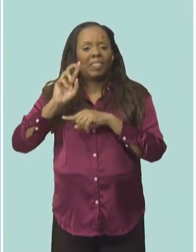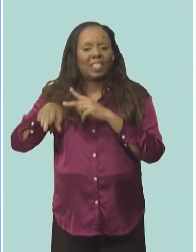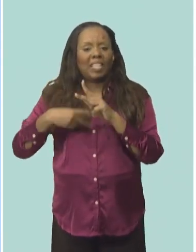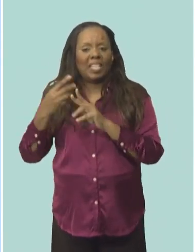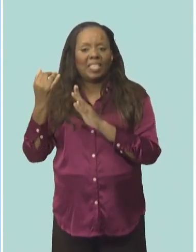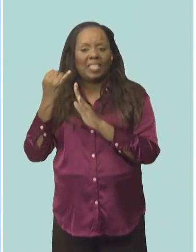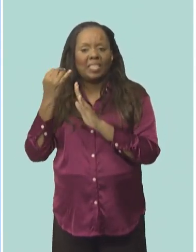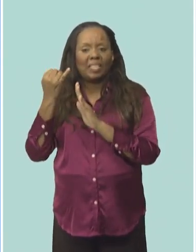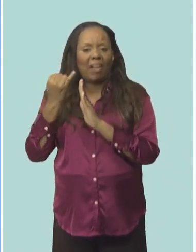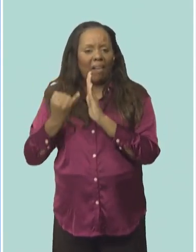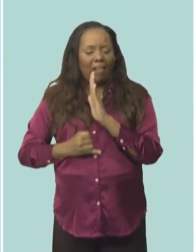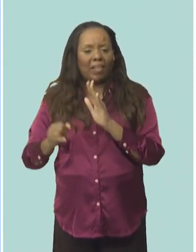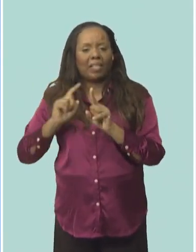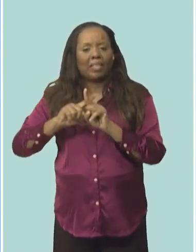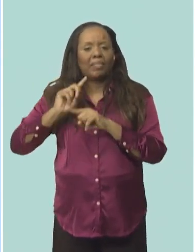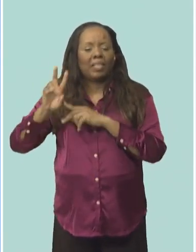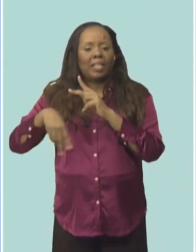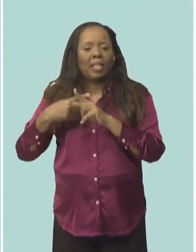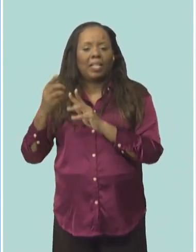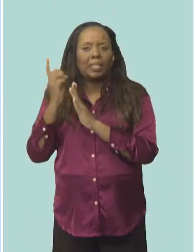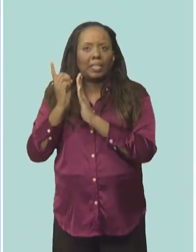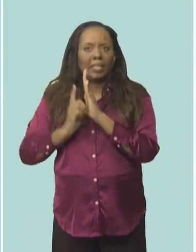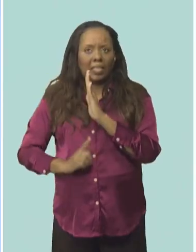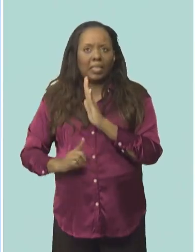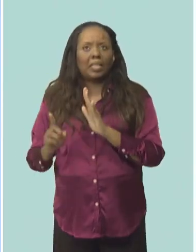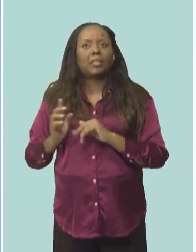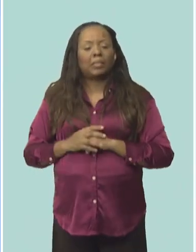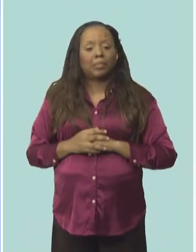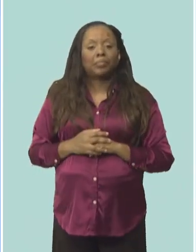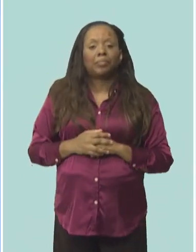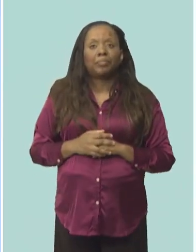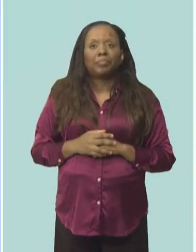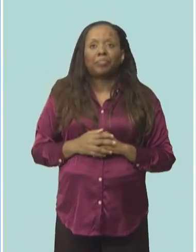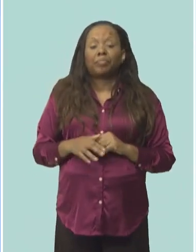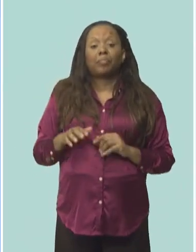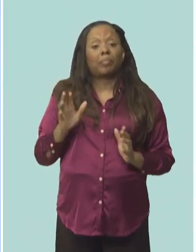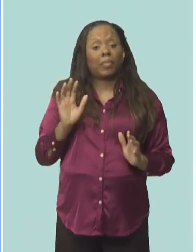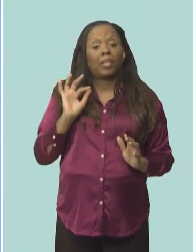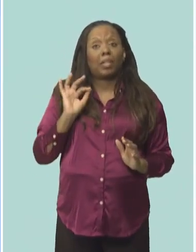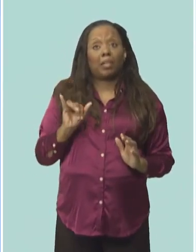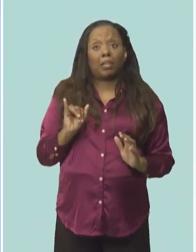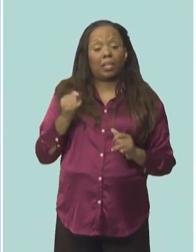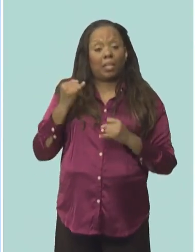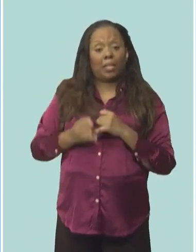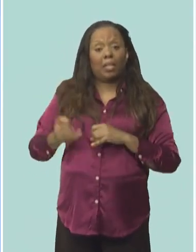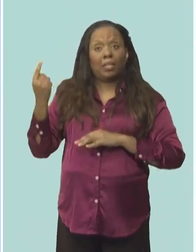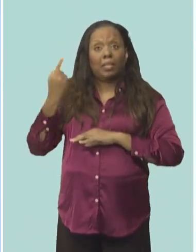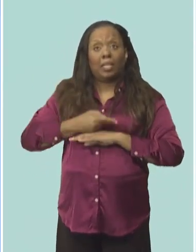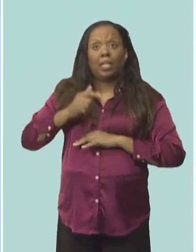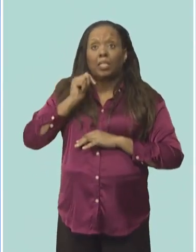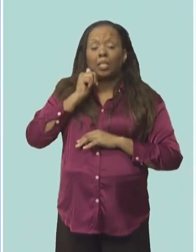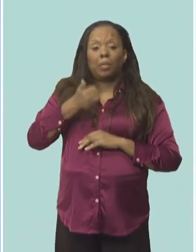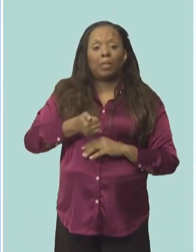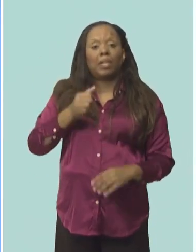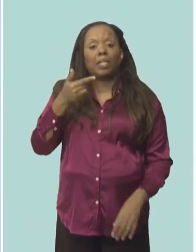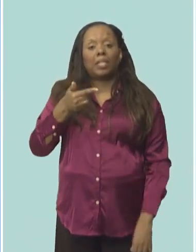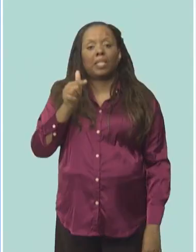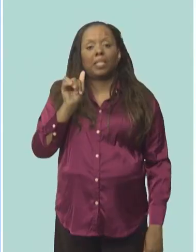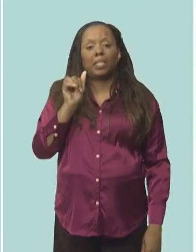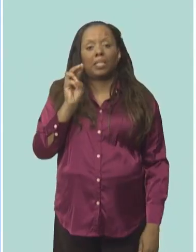So it's a quite branching net, but QA is a good place to start. AnimeCon finishes tomorrow at the Wilde